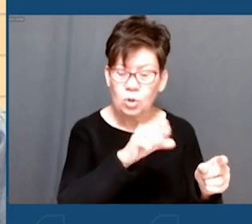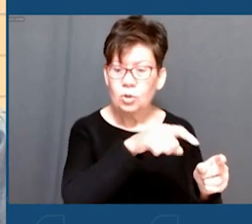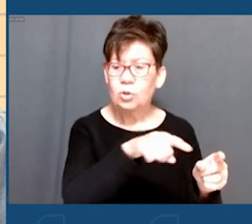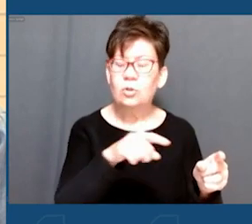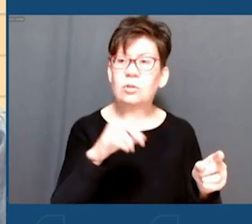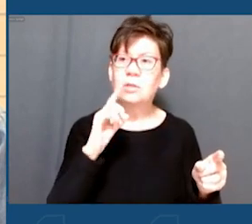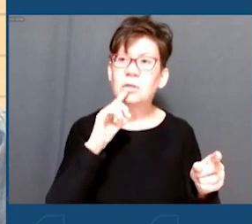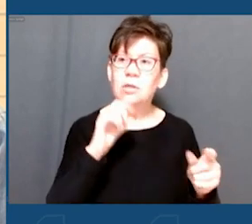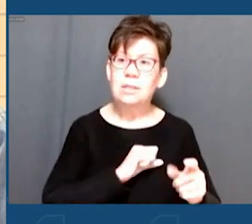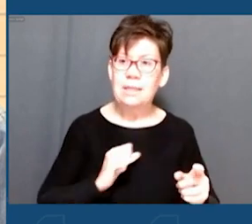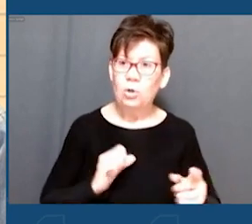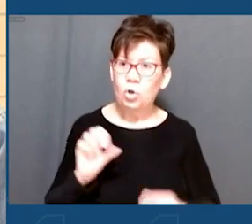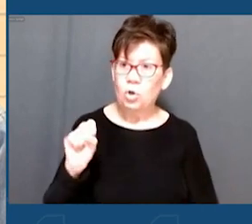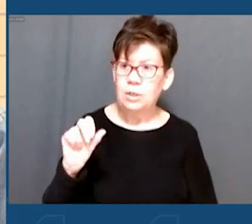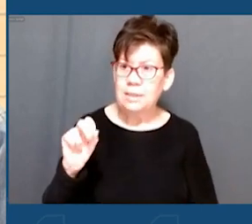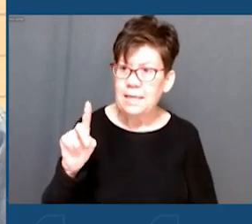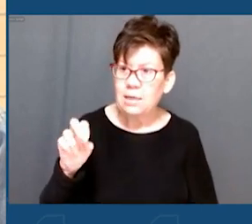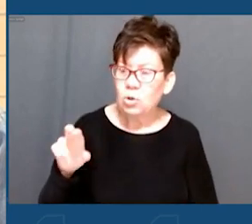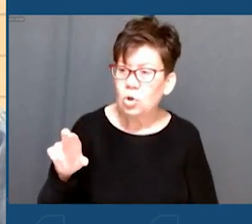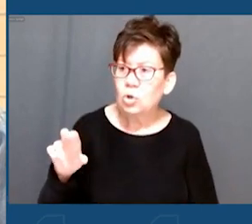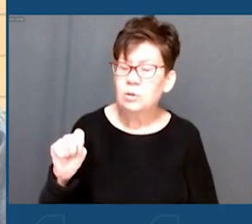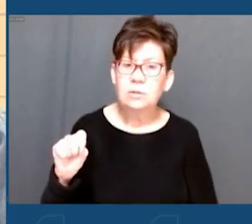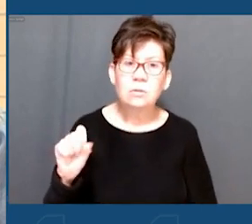Senator Sanders,